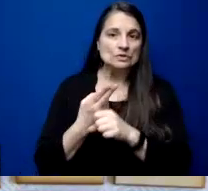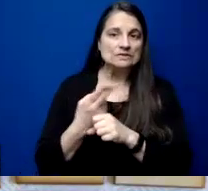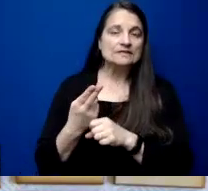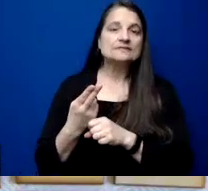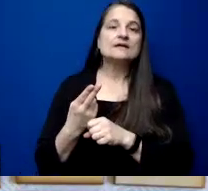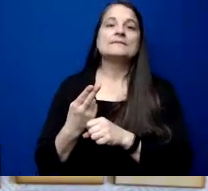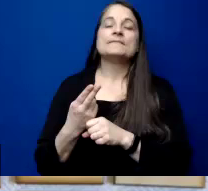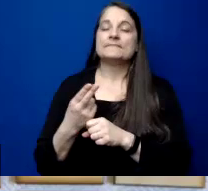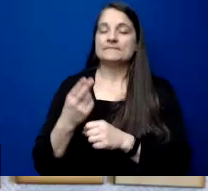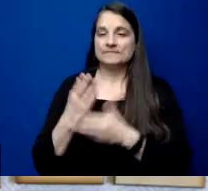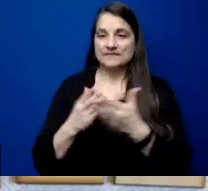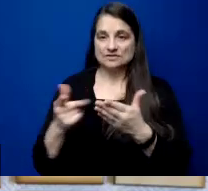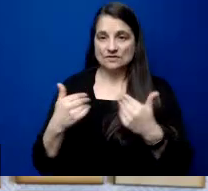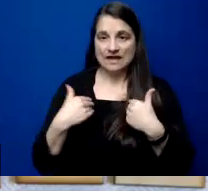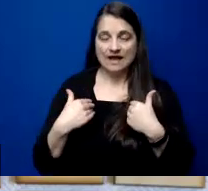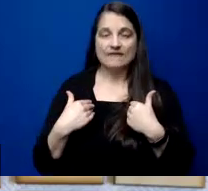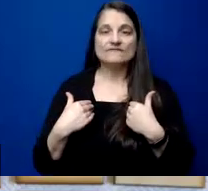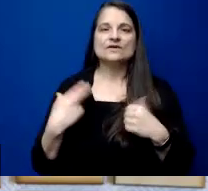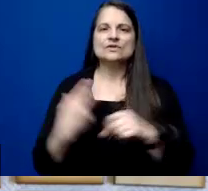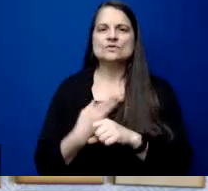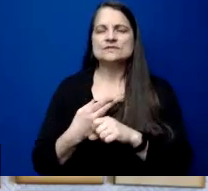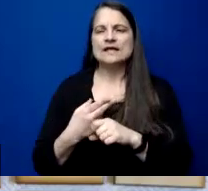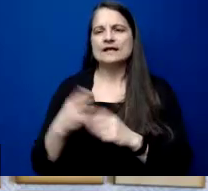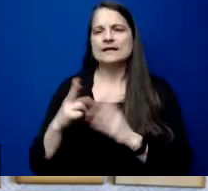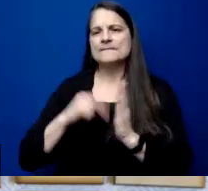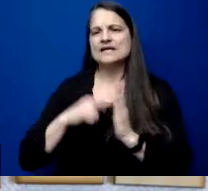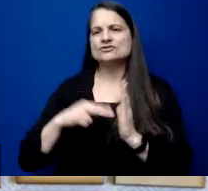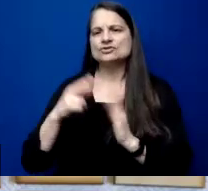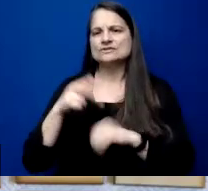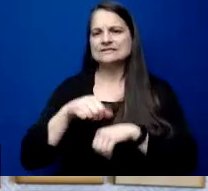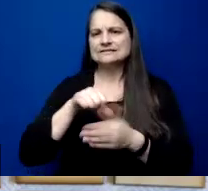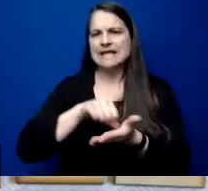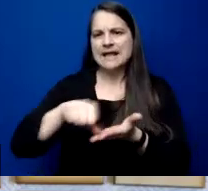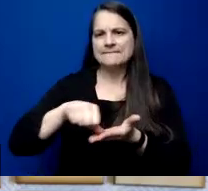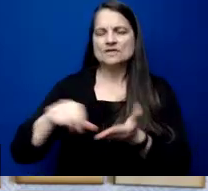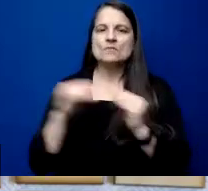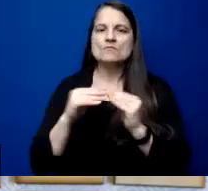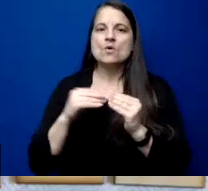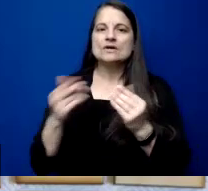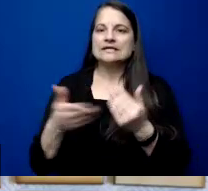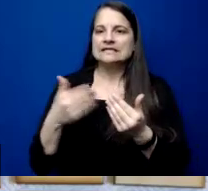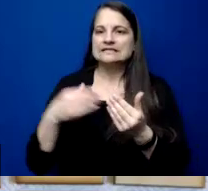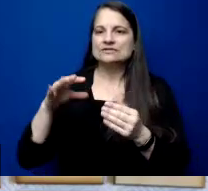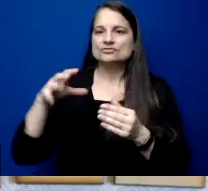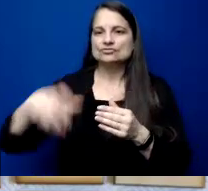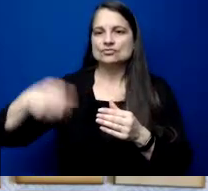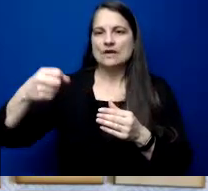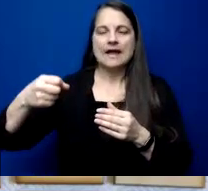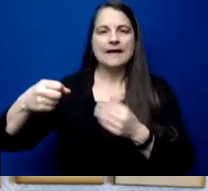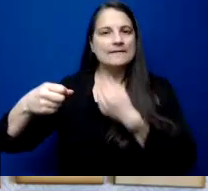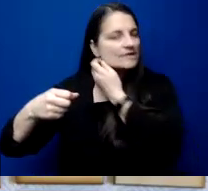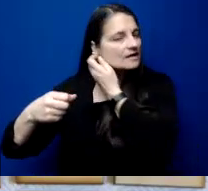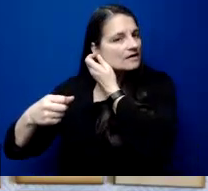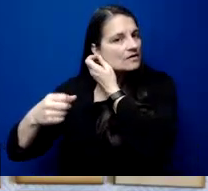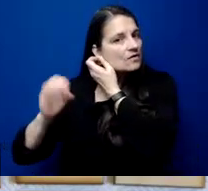and then just adapt them. So you could use like painter's tape to make them easier to grab. Or you can use